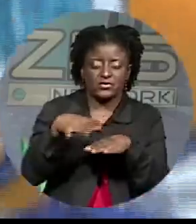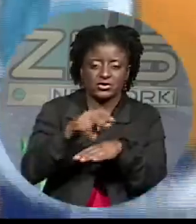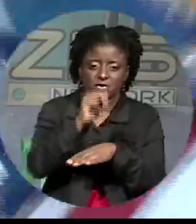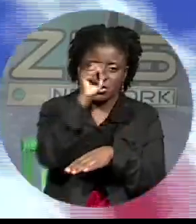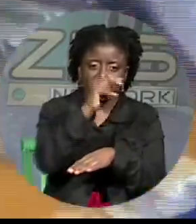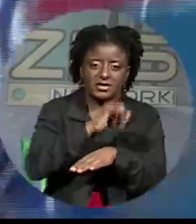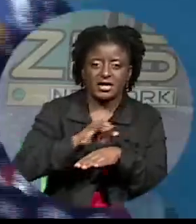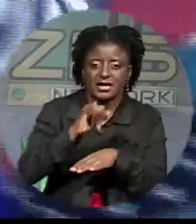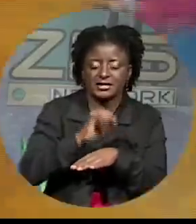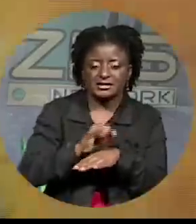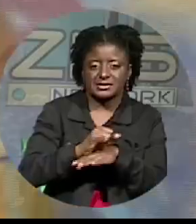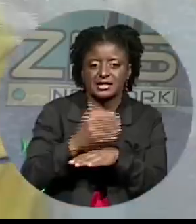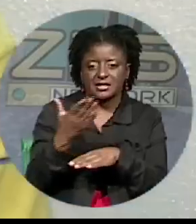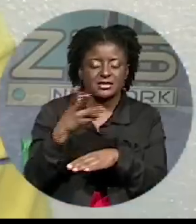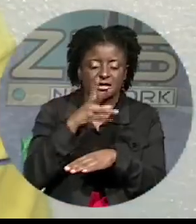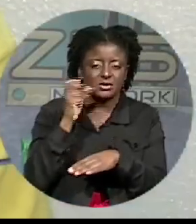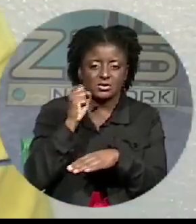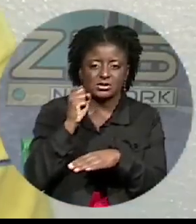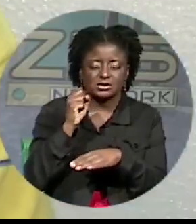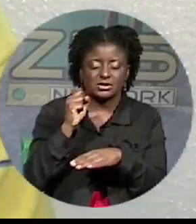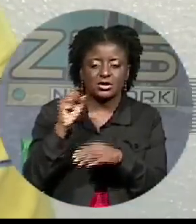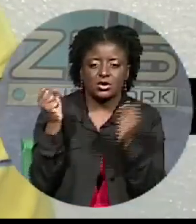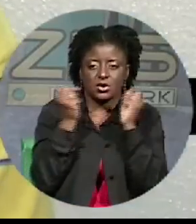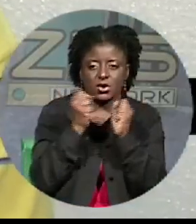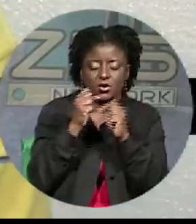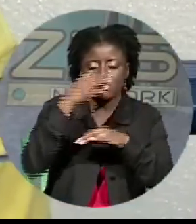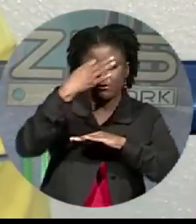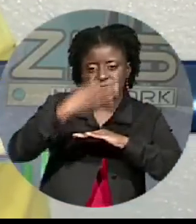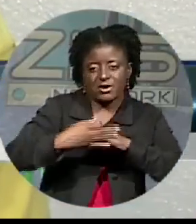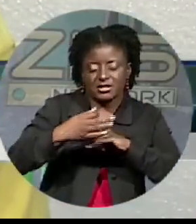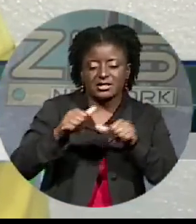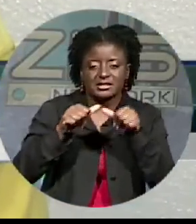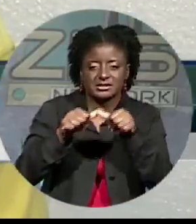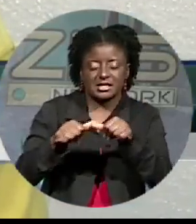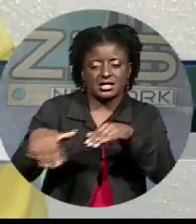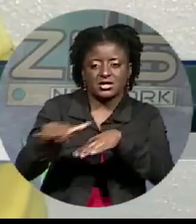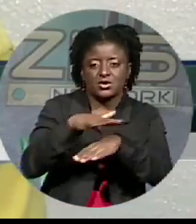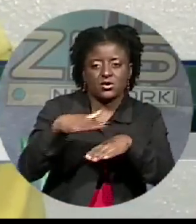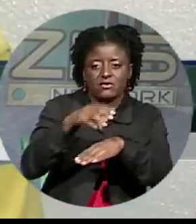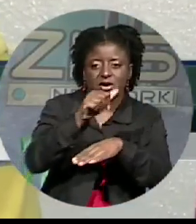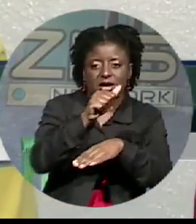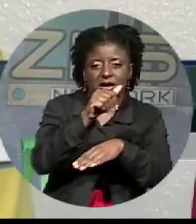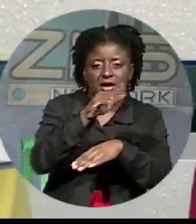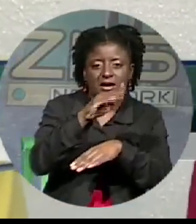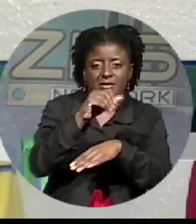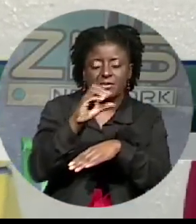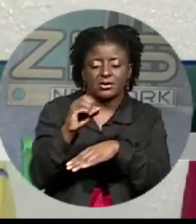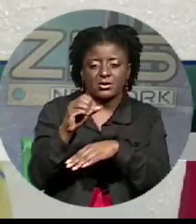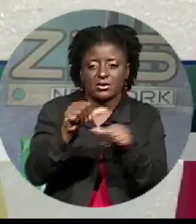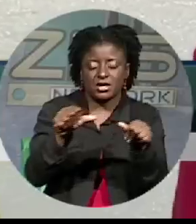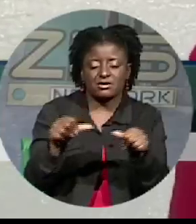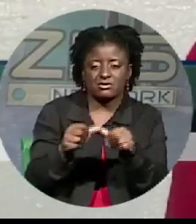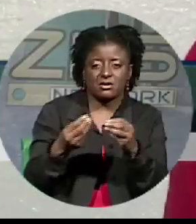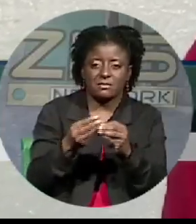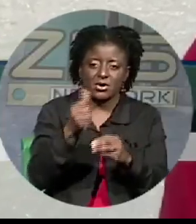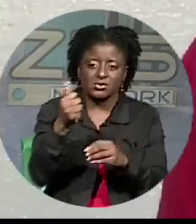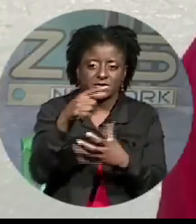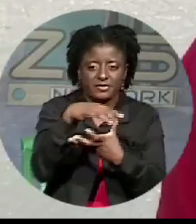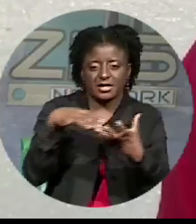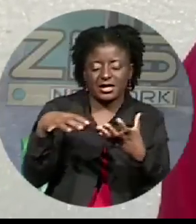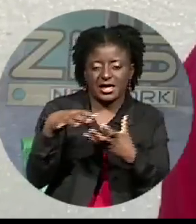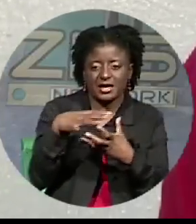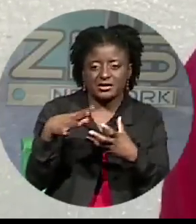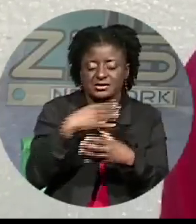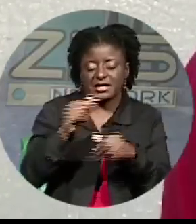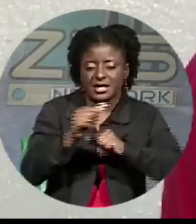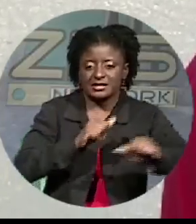We do have that cool front that has stalled over the Grand Bahama Abaco area, and most of the clouds and activities in that particular area, as a matter of fact, at